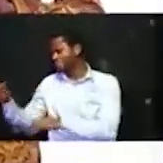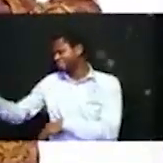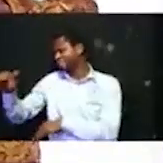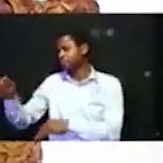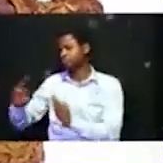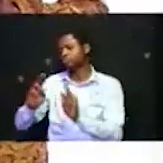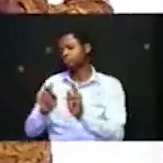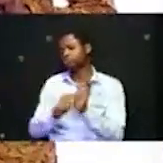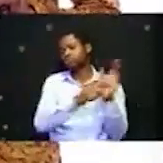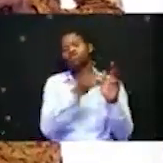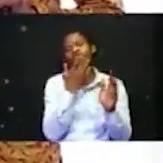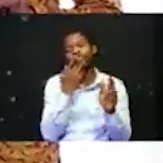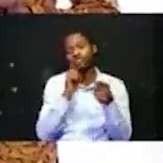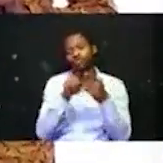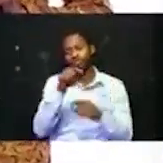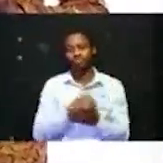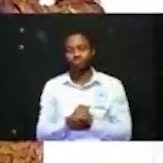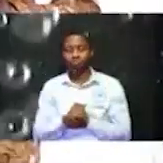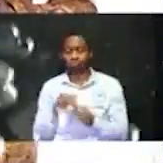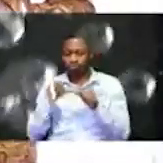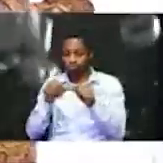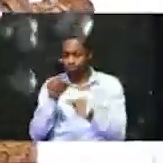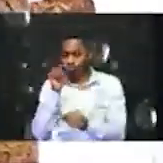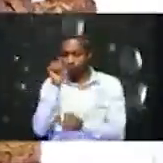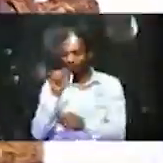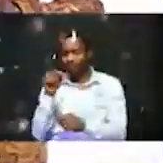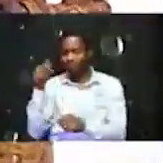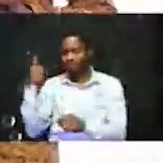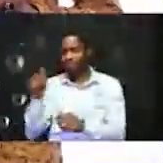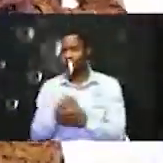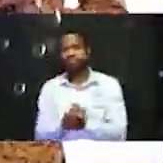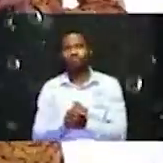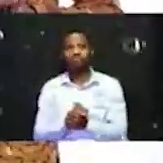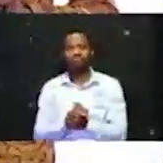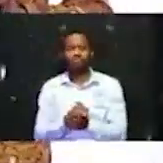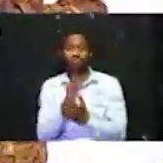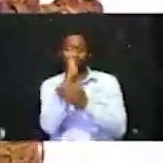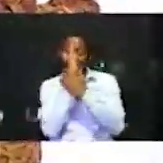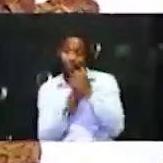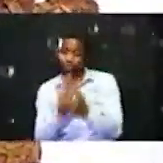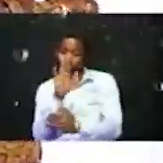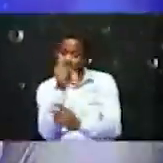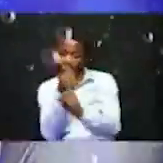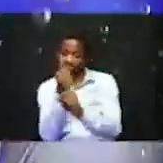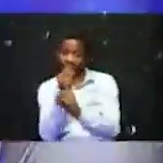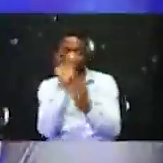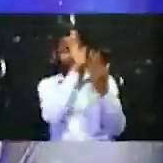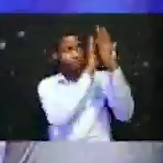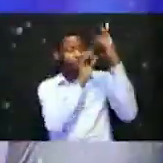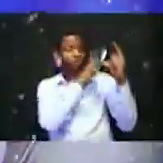10. James 4 verse 10. It was when you do no. Humble yourself before the Lord